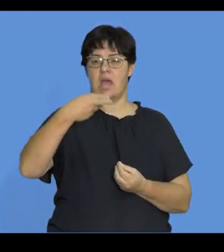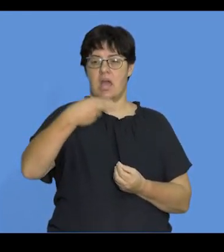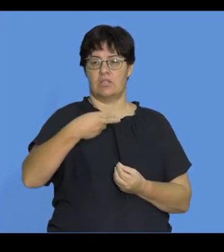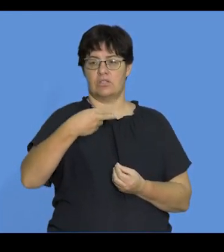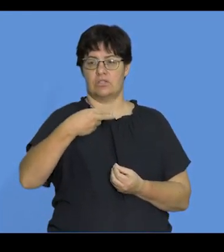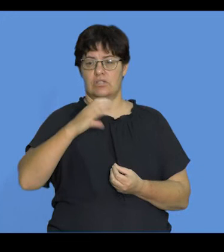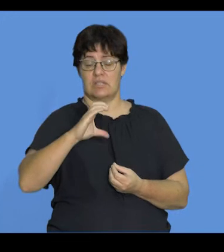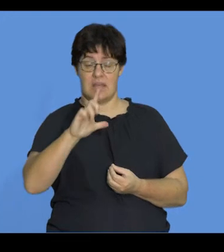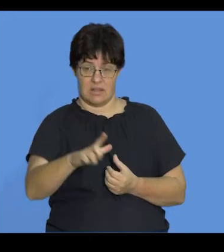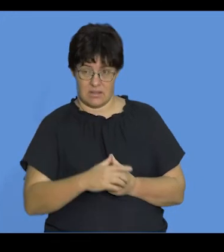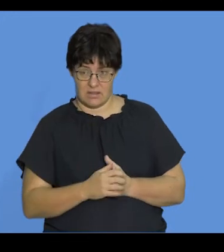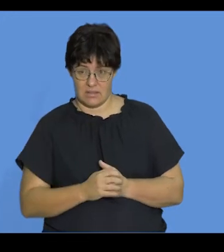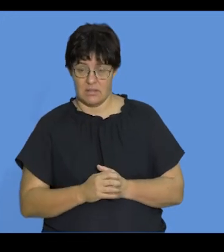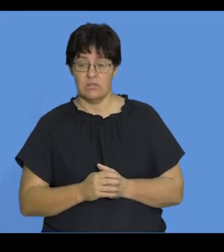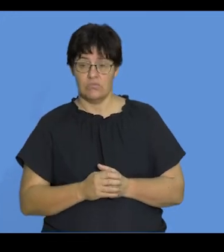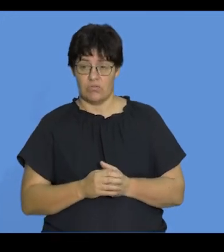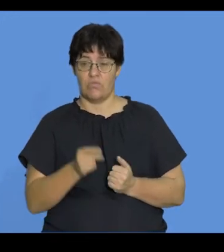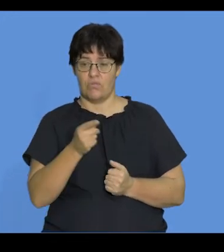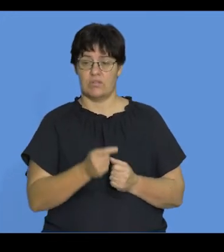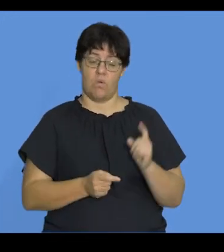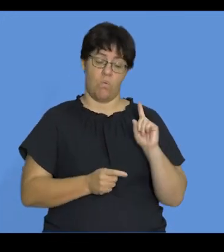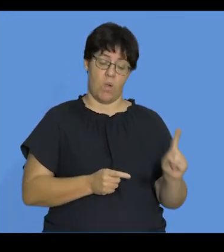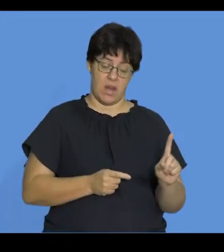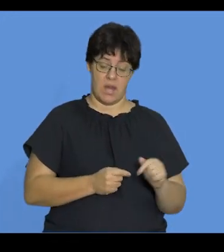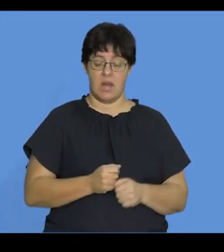So the stoichiometric ratio in which they react, it's